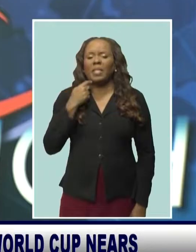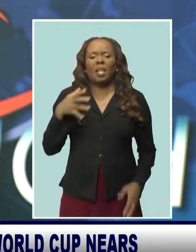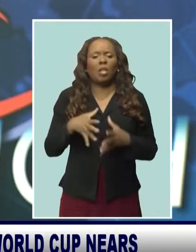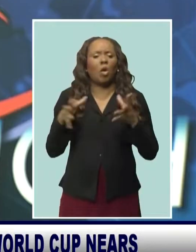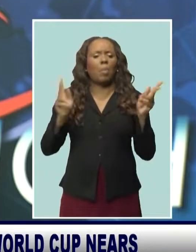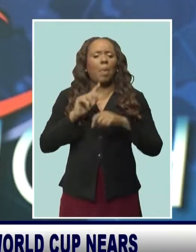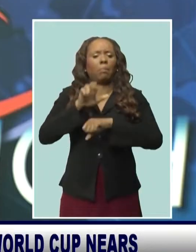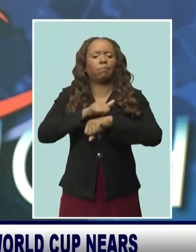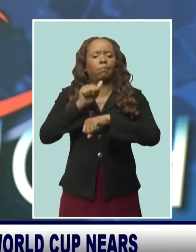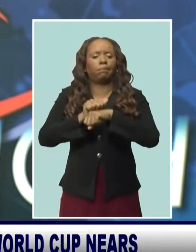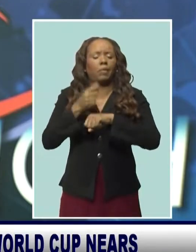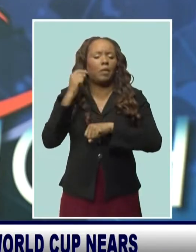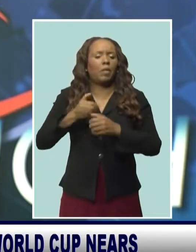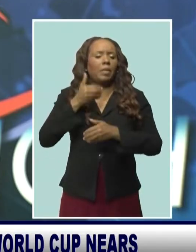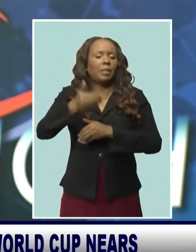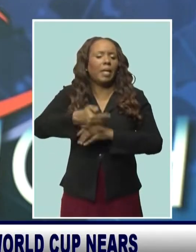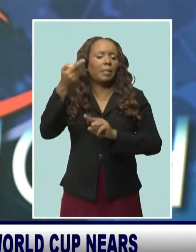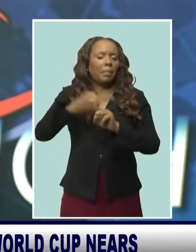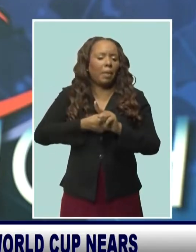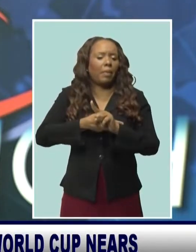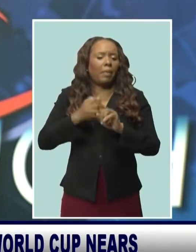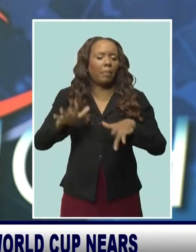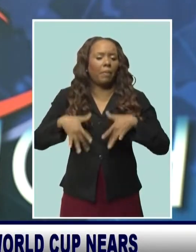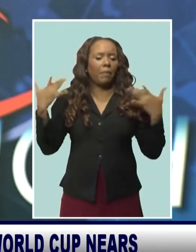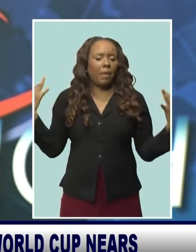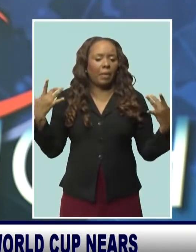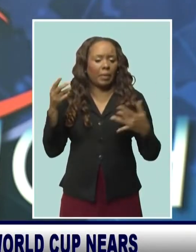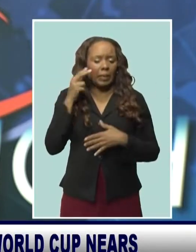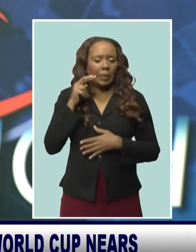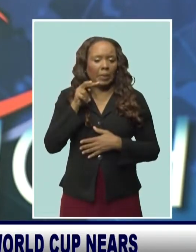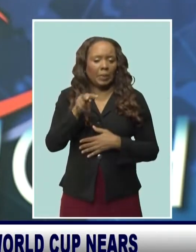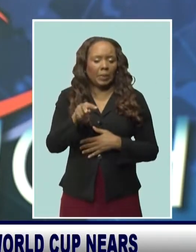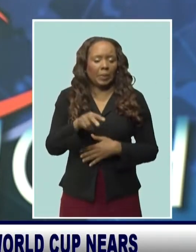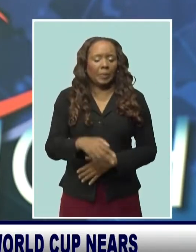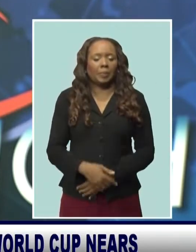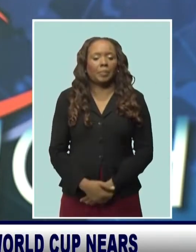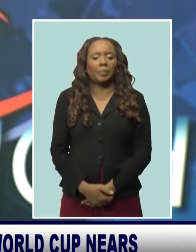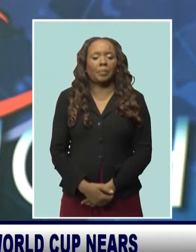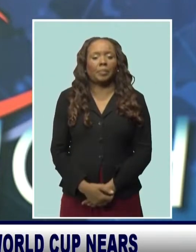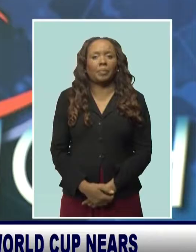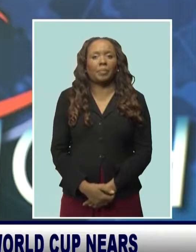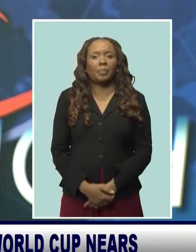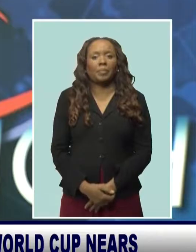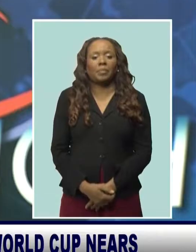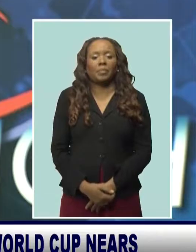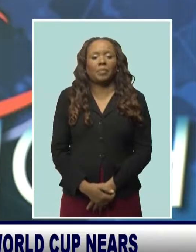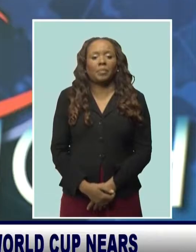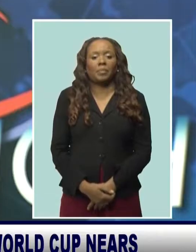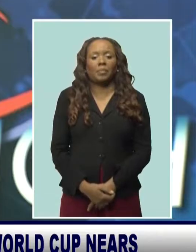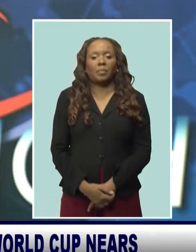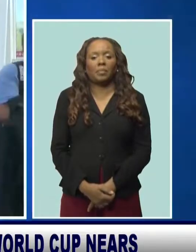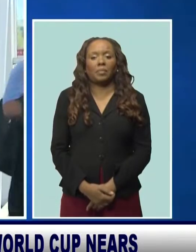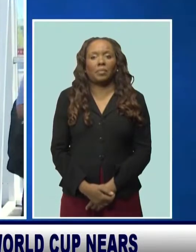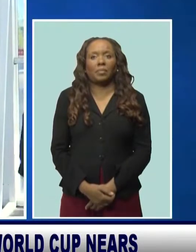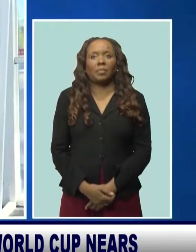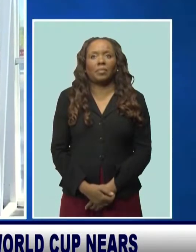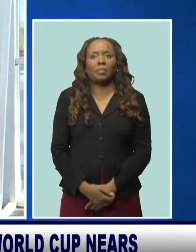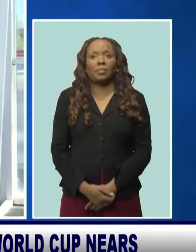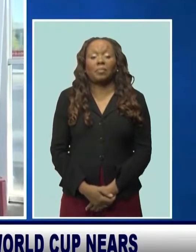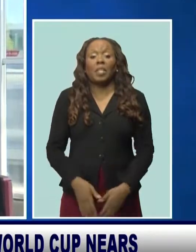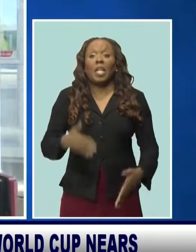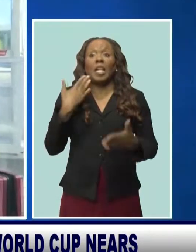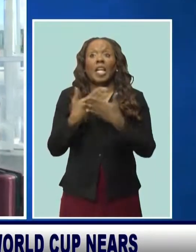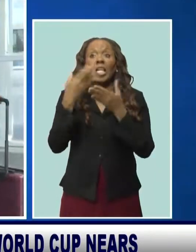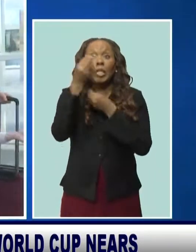month's event. Lorna Jones has more from today's BHTA media briefing. Good news